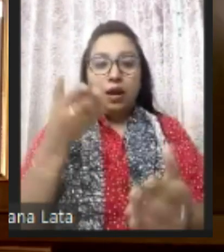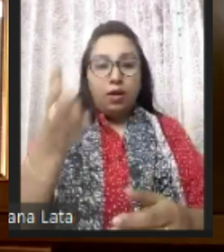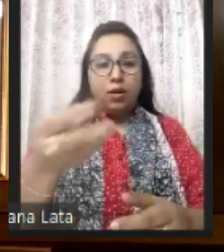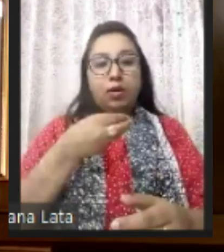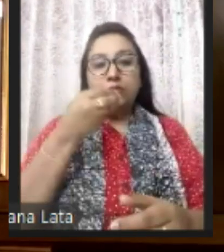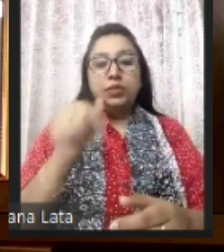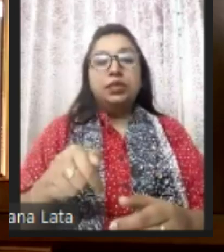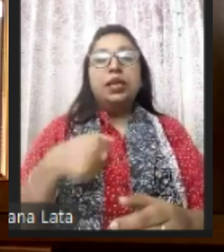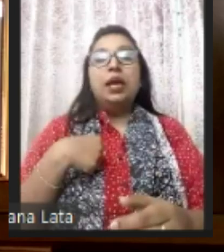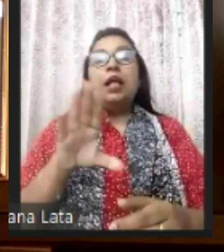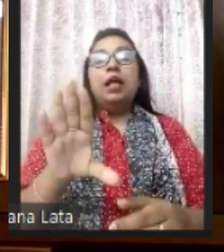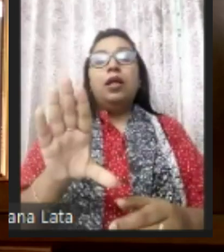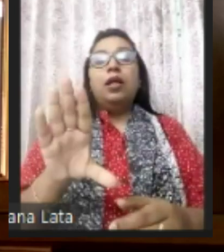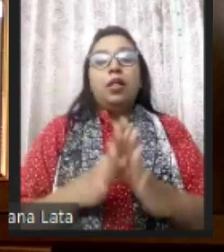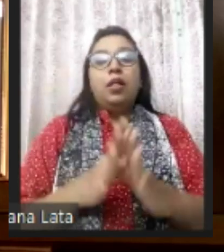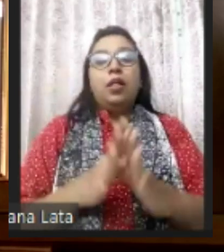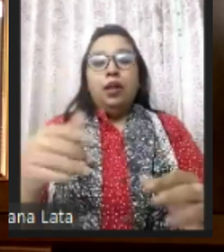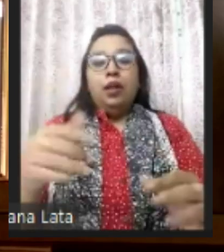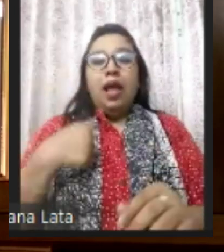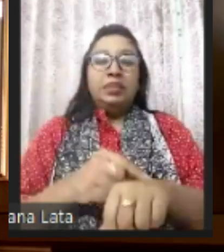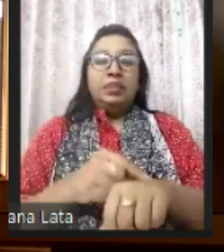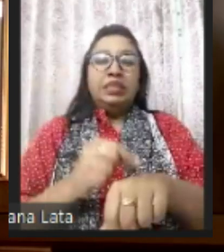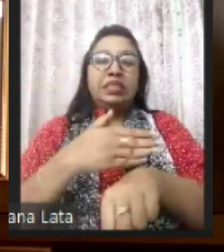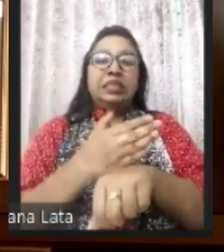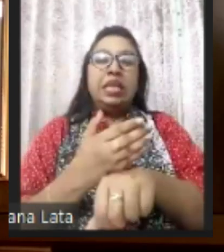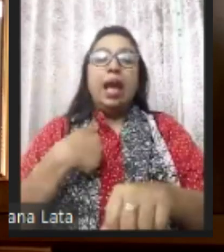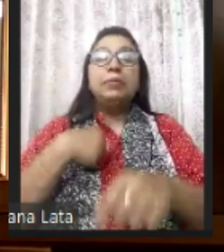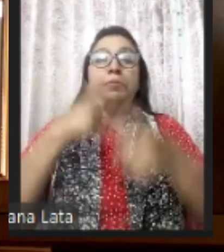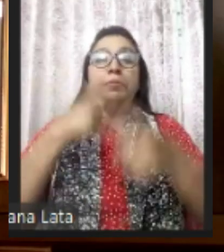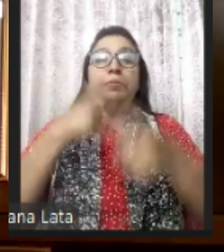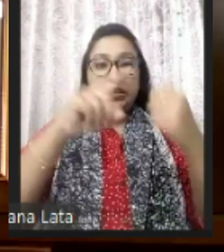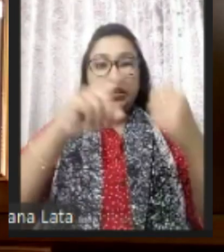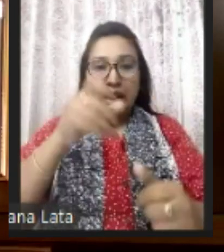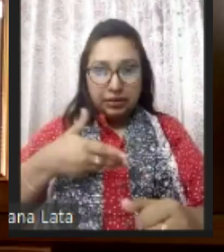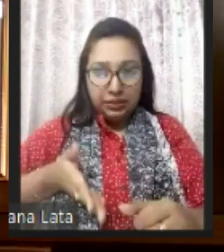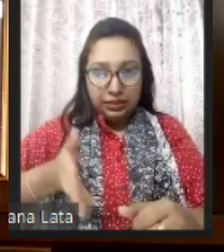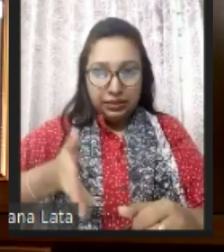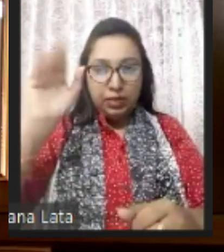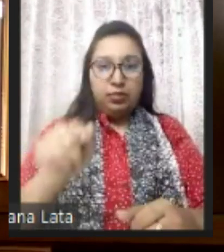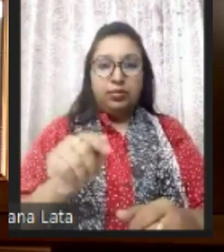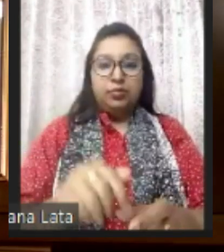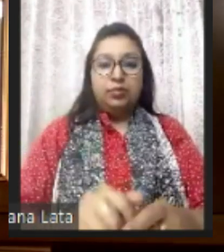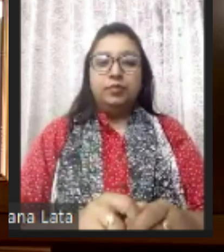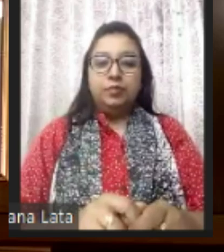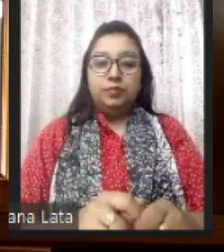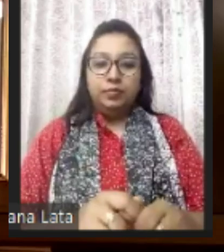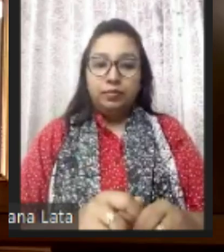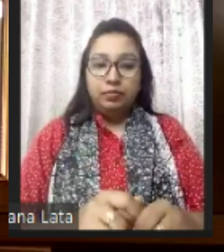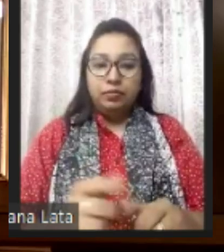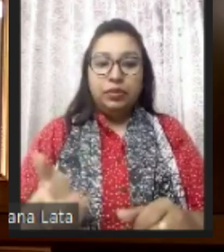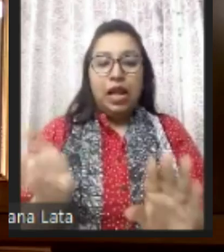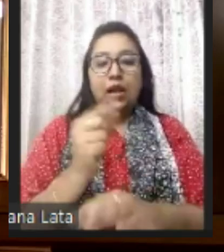up. And I would also like to thank you for your nice moderation and nice introduction in this session.